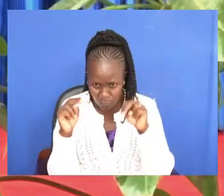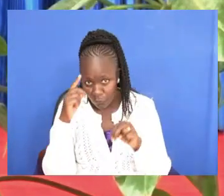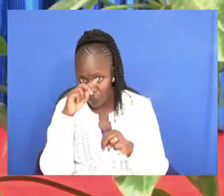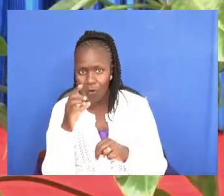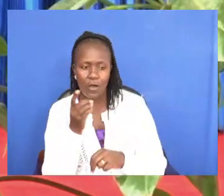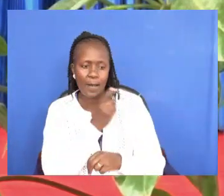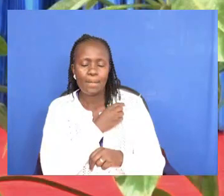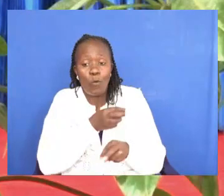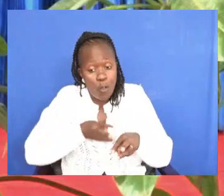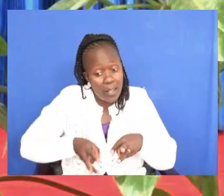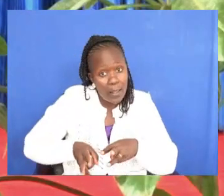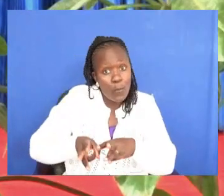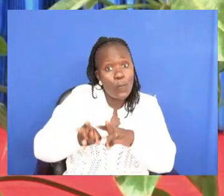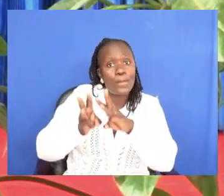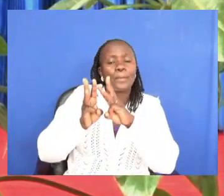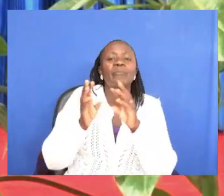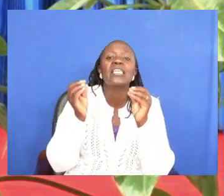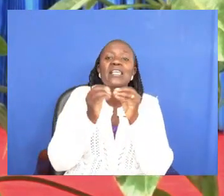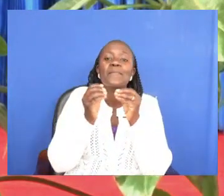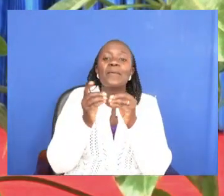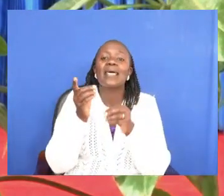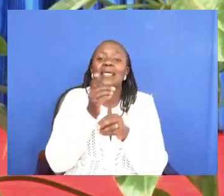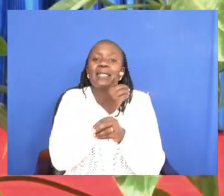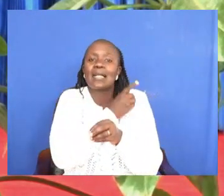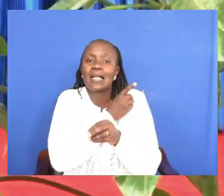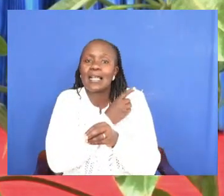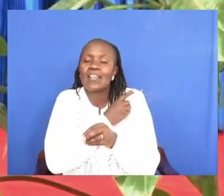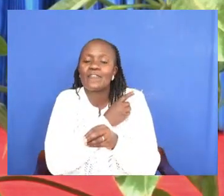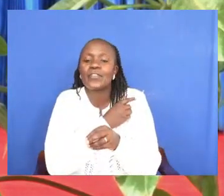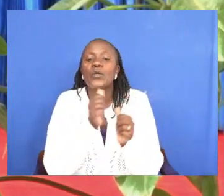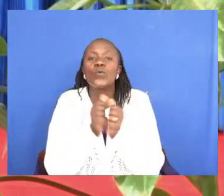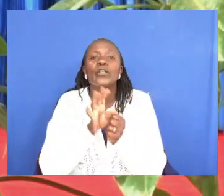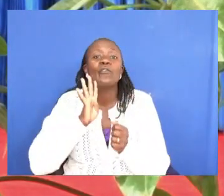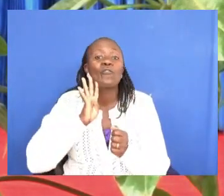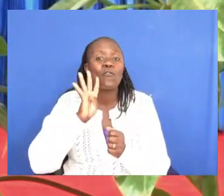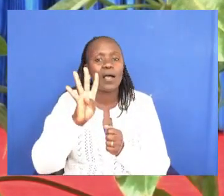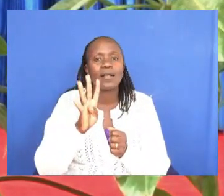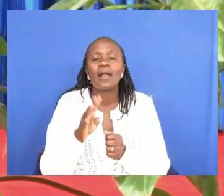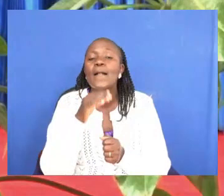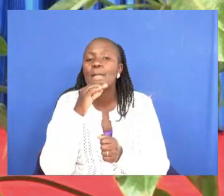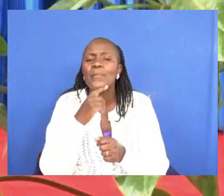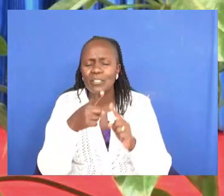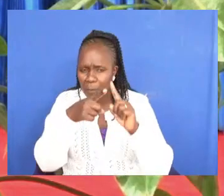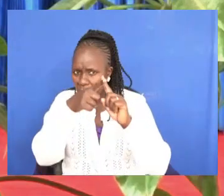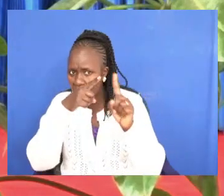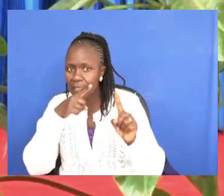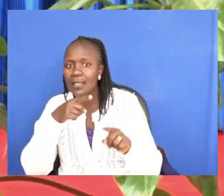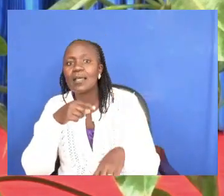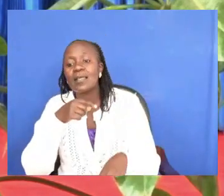David. On her way, she met David and the 400 men coming to attack Nabal.